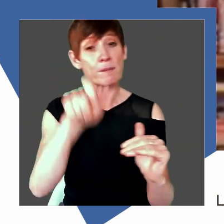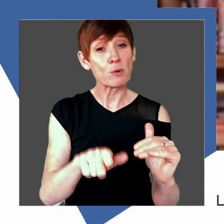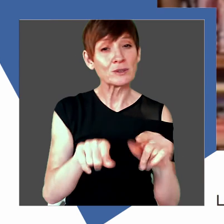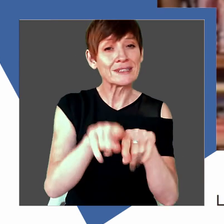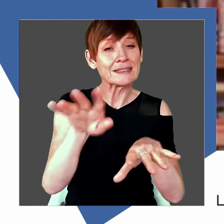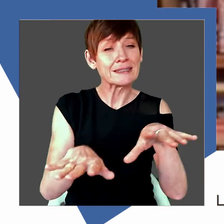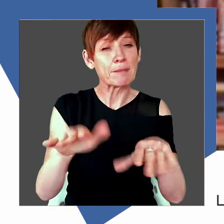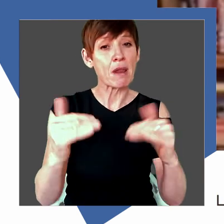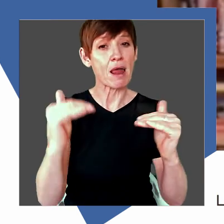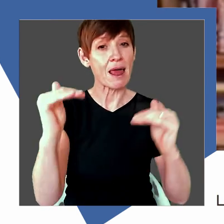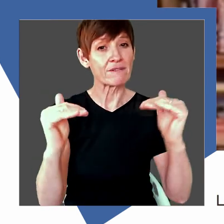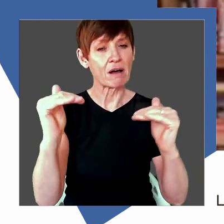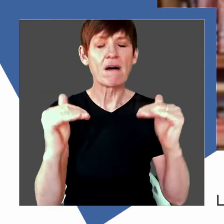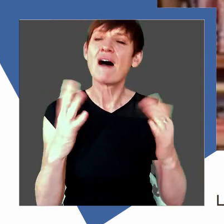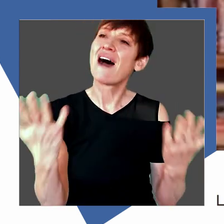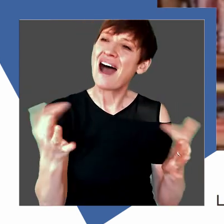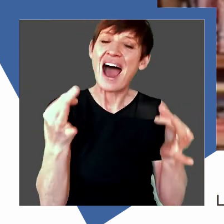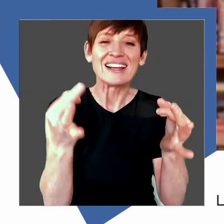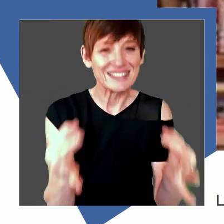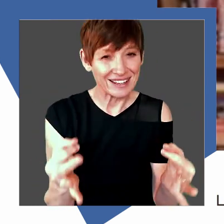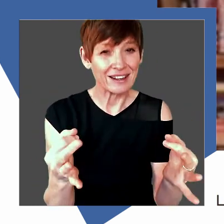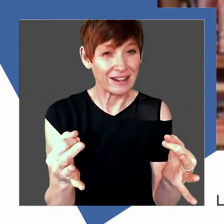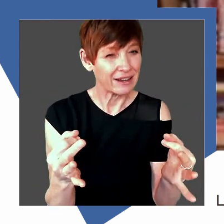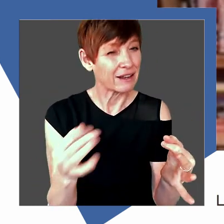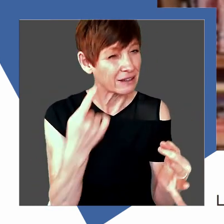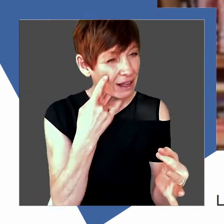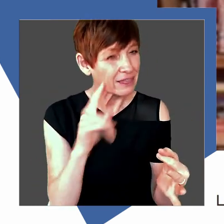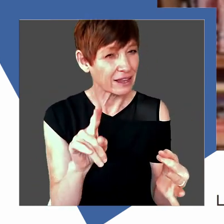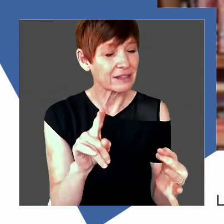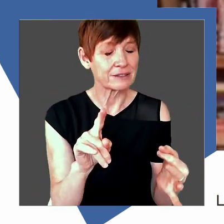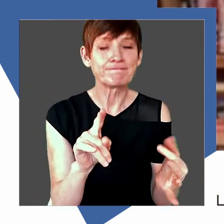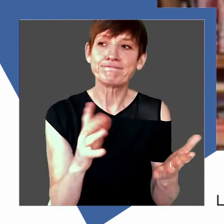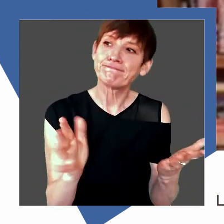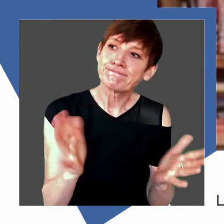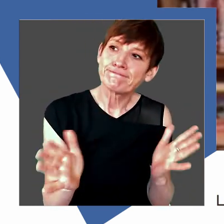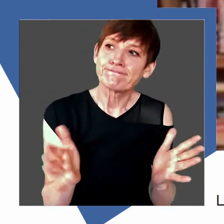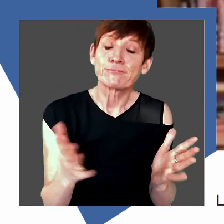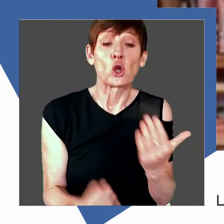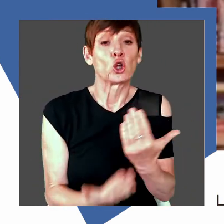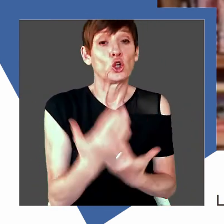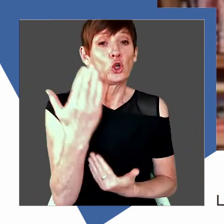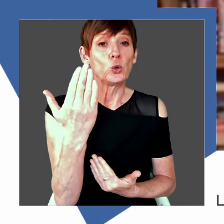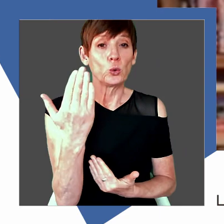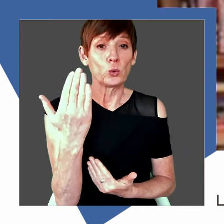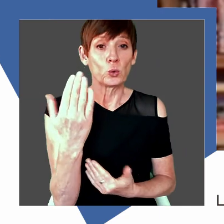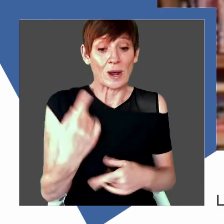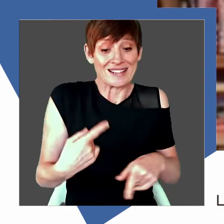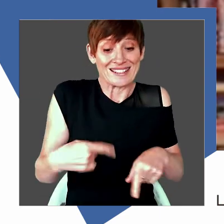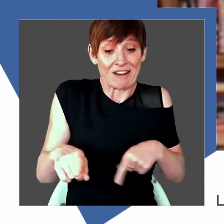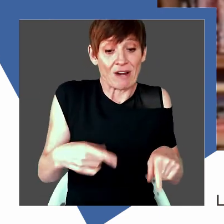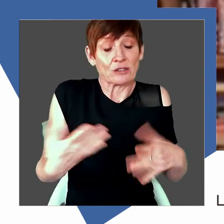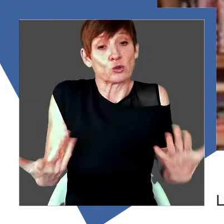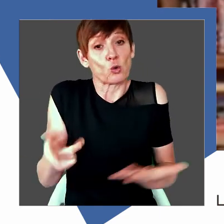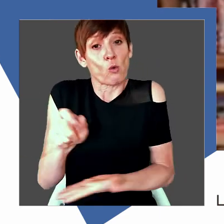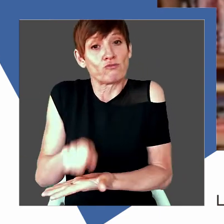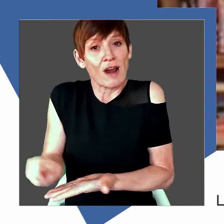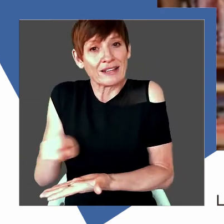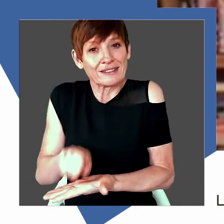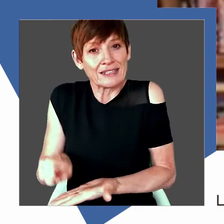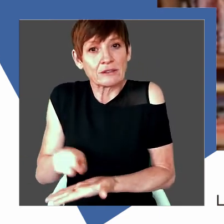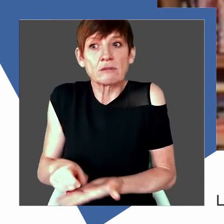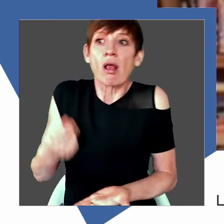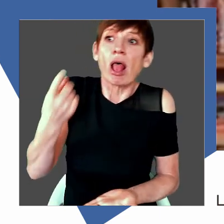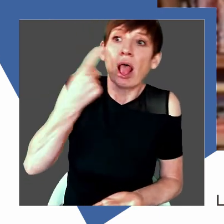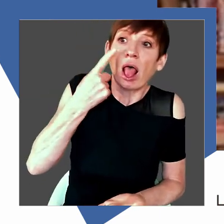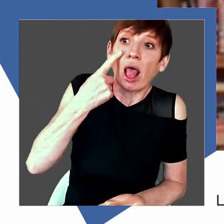to you. Ideally, you know, this is something else that I think new writer directors look at, really established